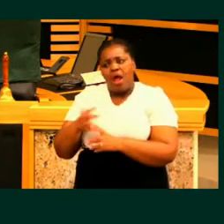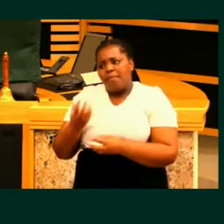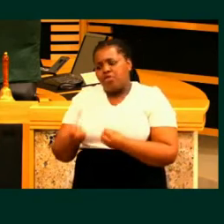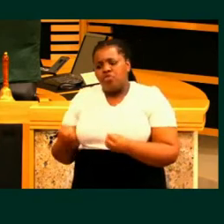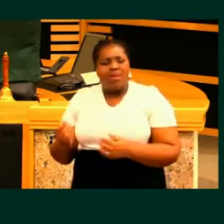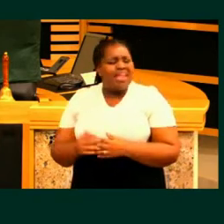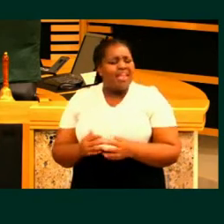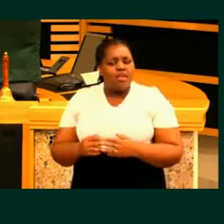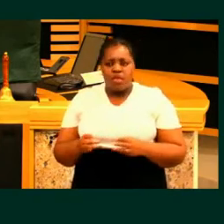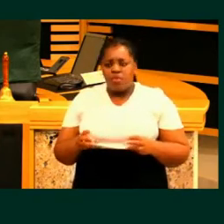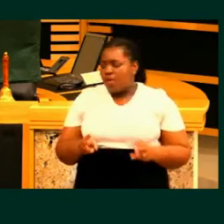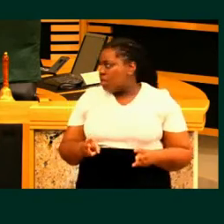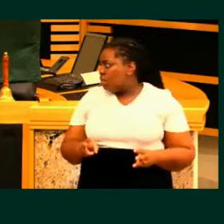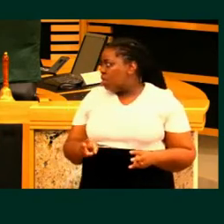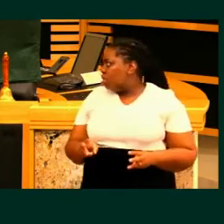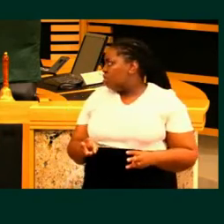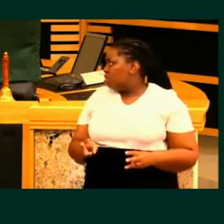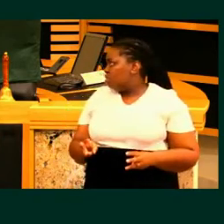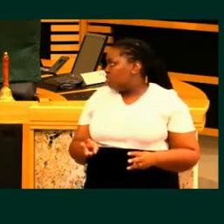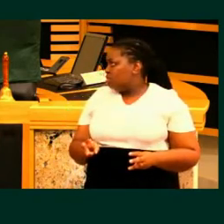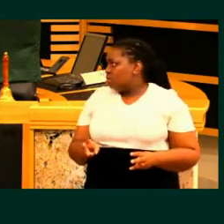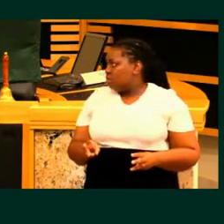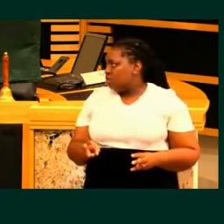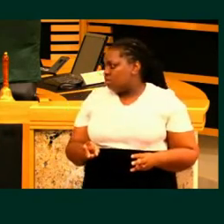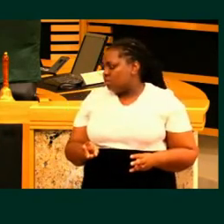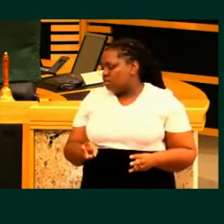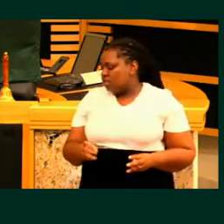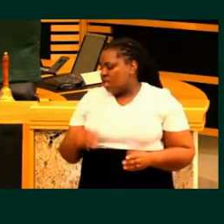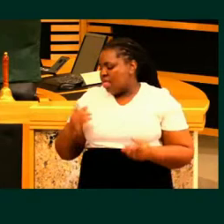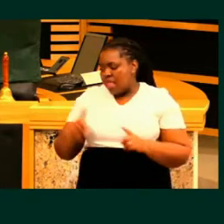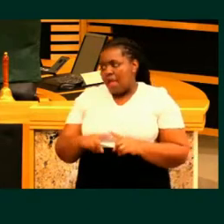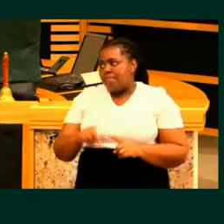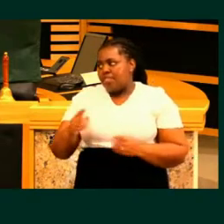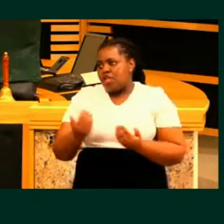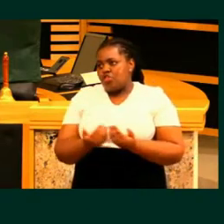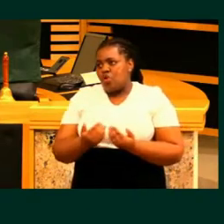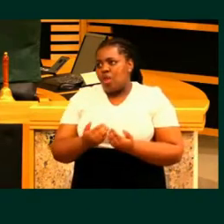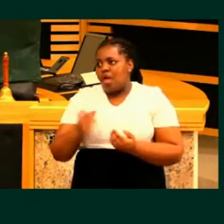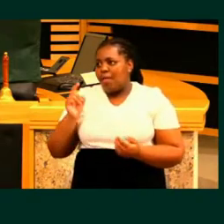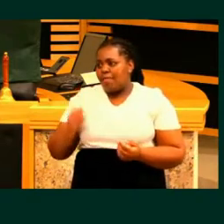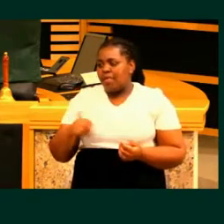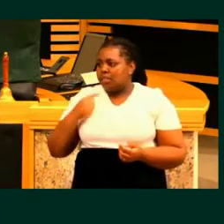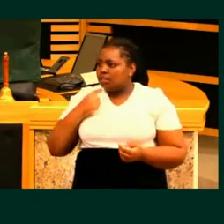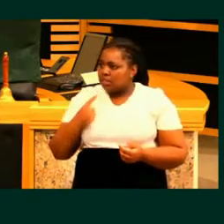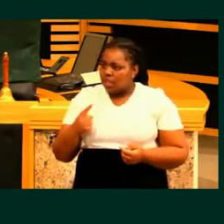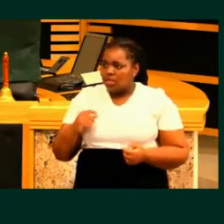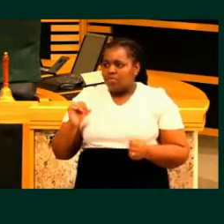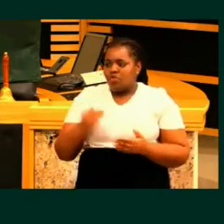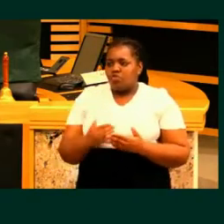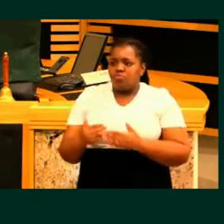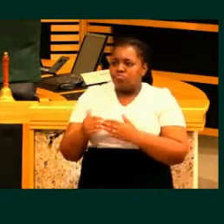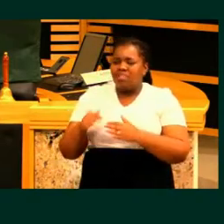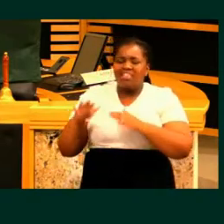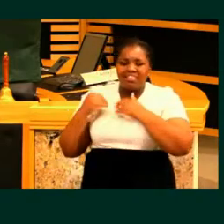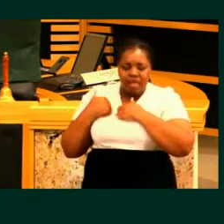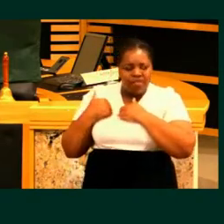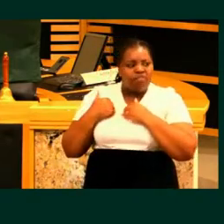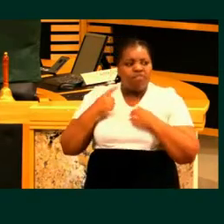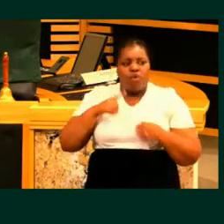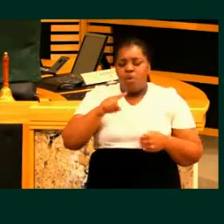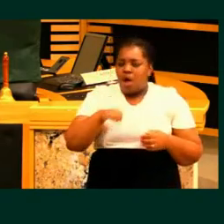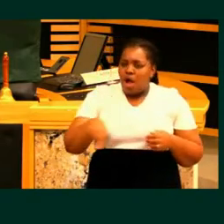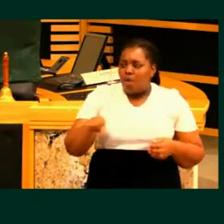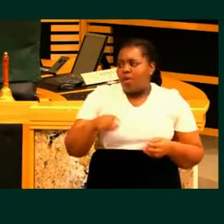any way shape or form and the schools must take reasonable steps to secure the safy of our